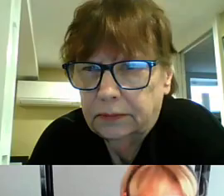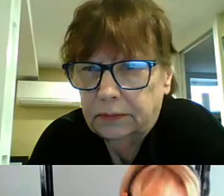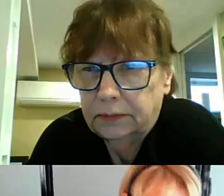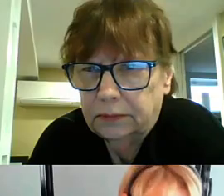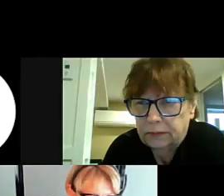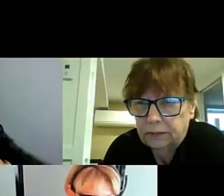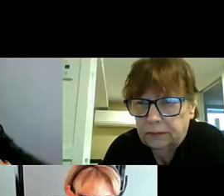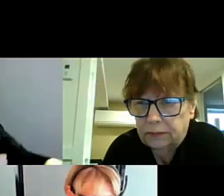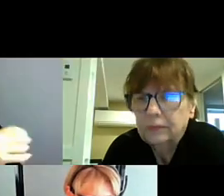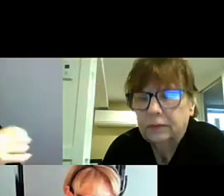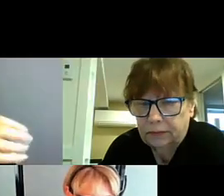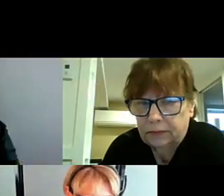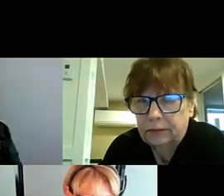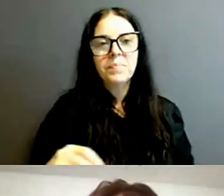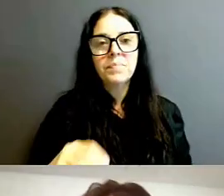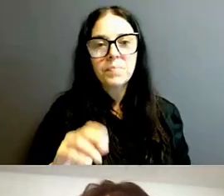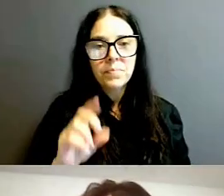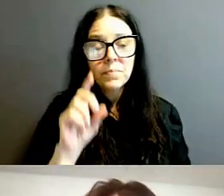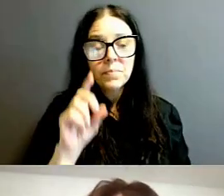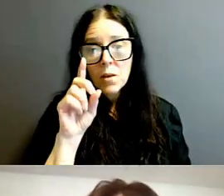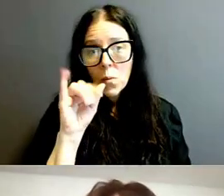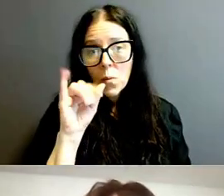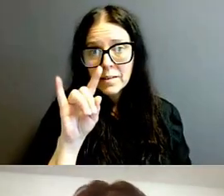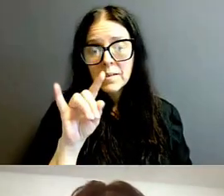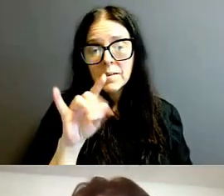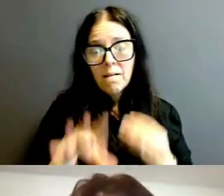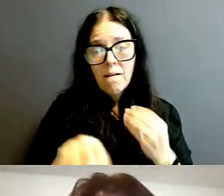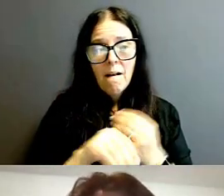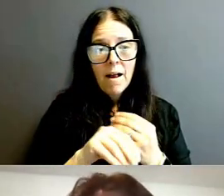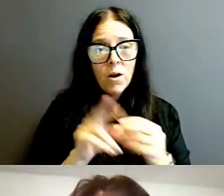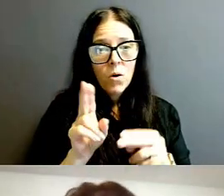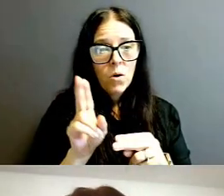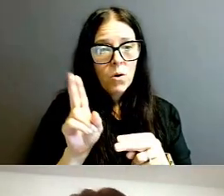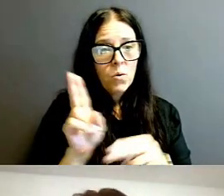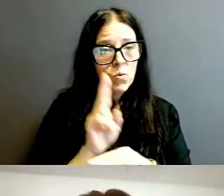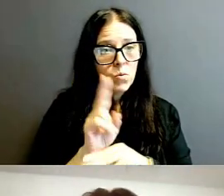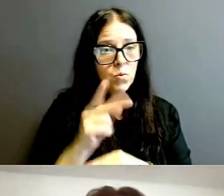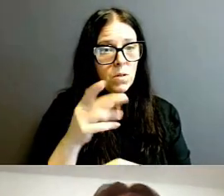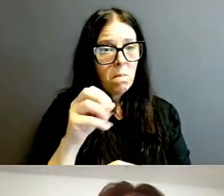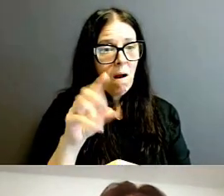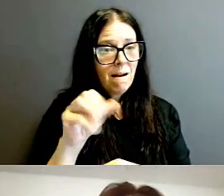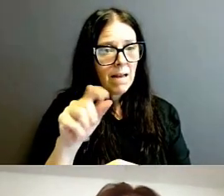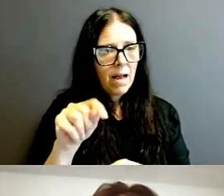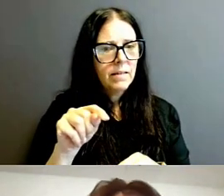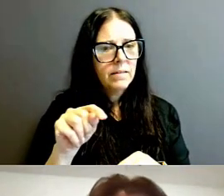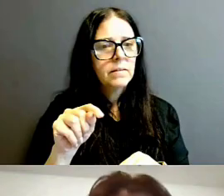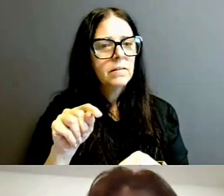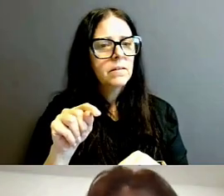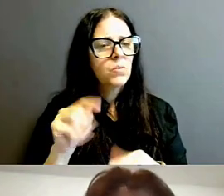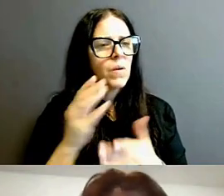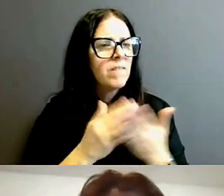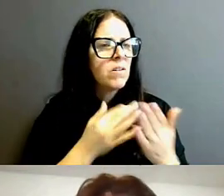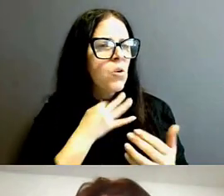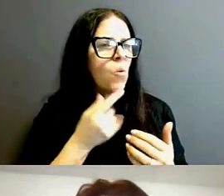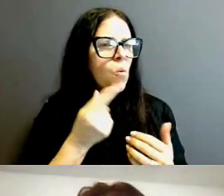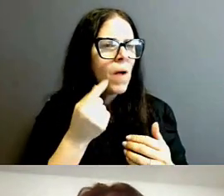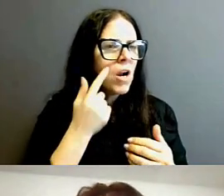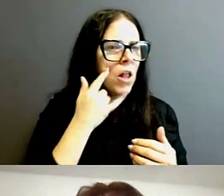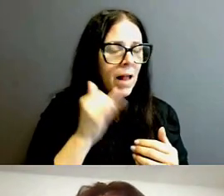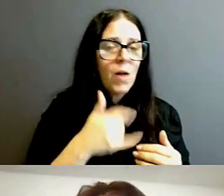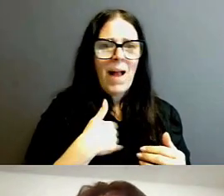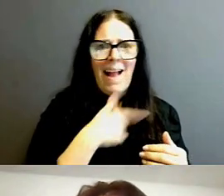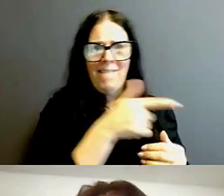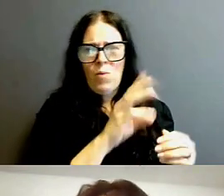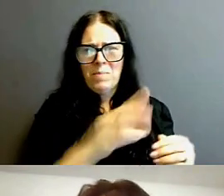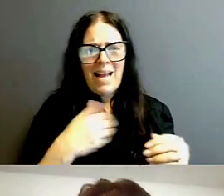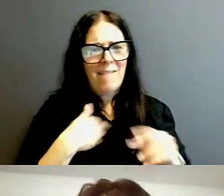in our resource book. So in case you want to, go back and say, oh, what did we say? Just go on our website. The resource book is available.